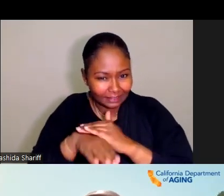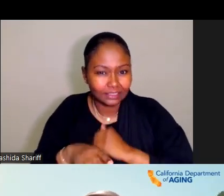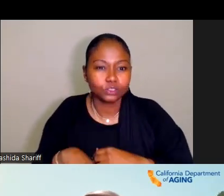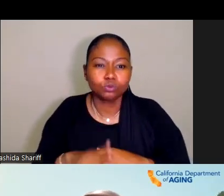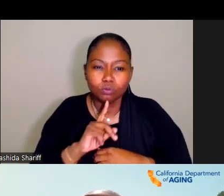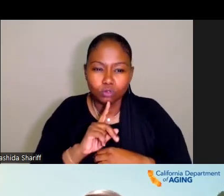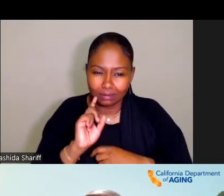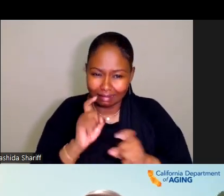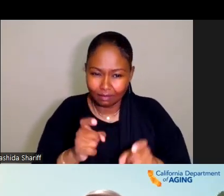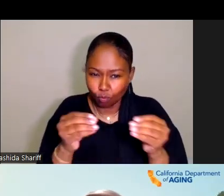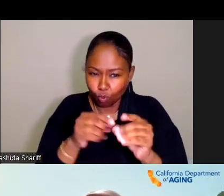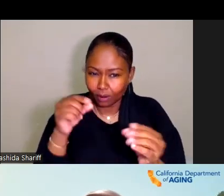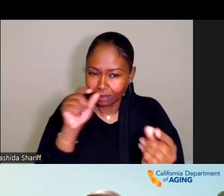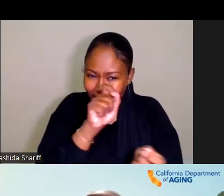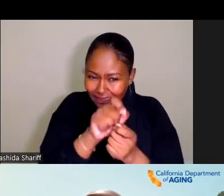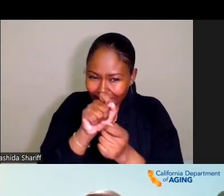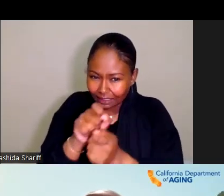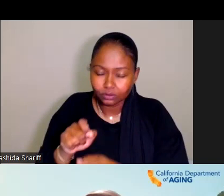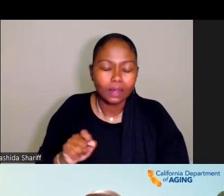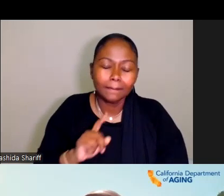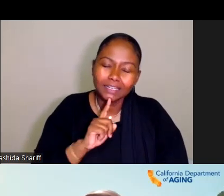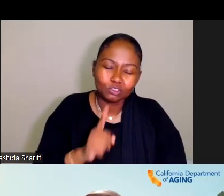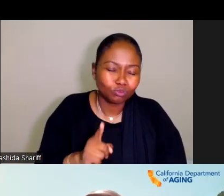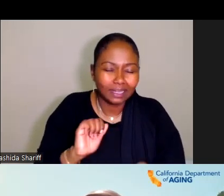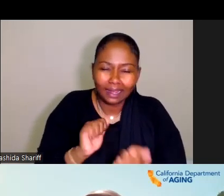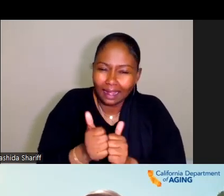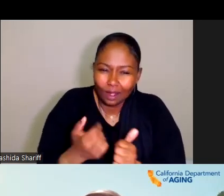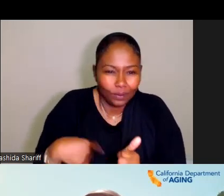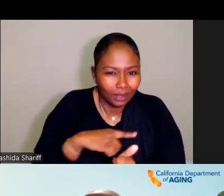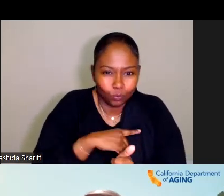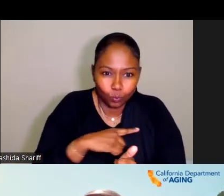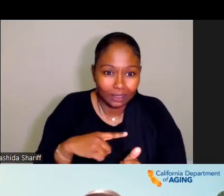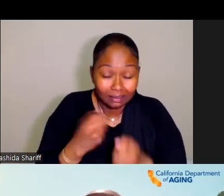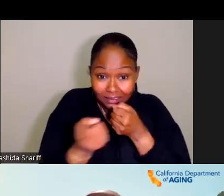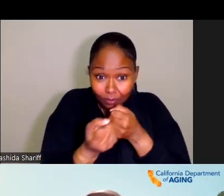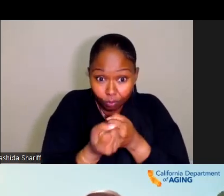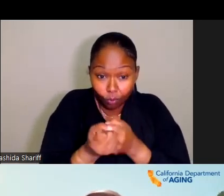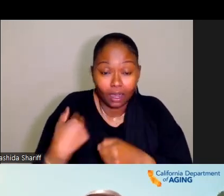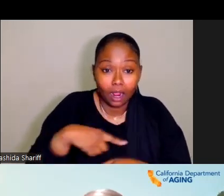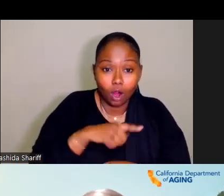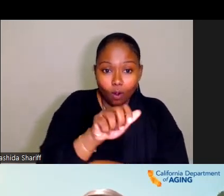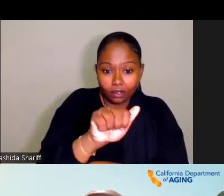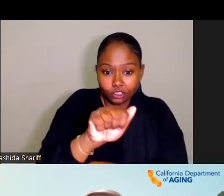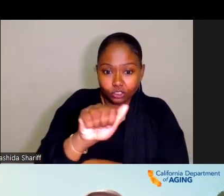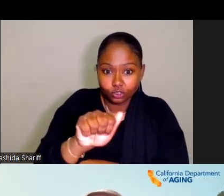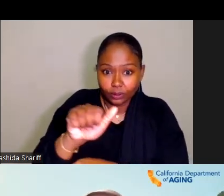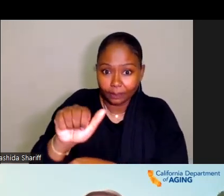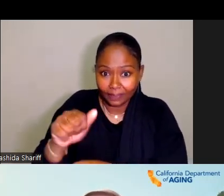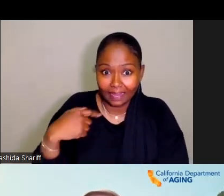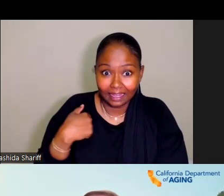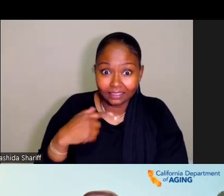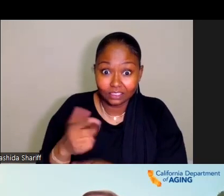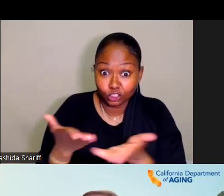we equip our AAAs to serve the population, a larger population, an older